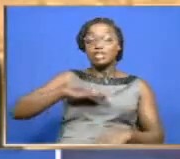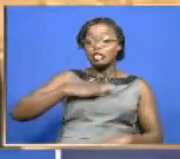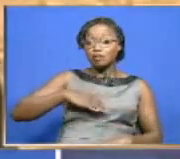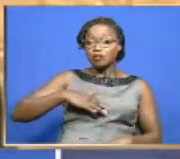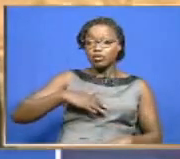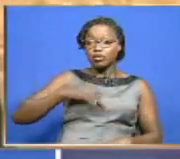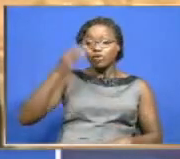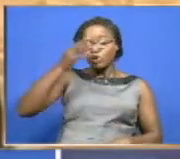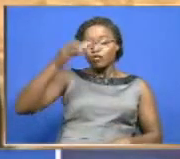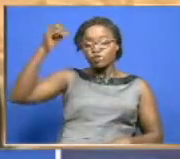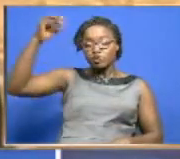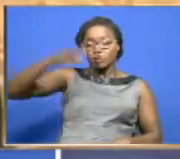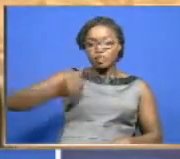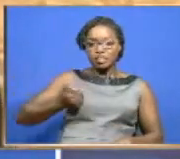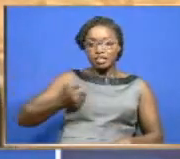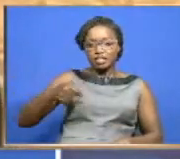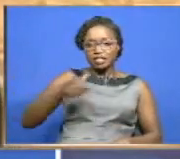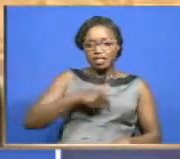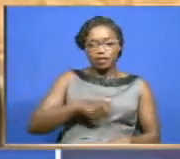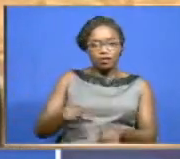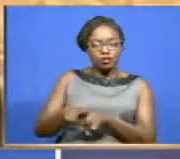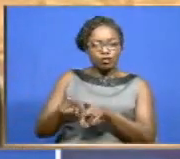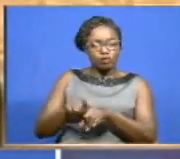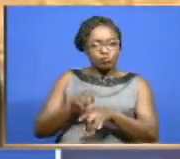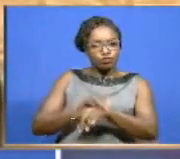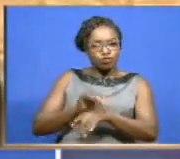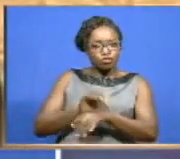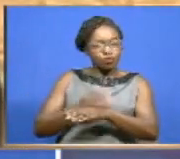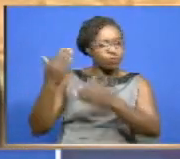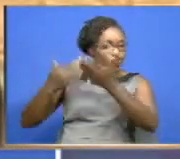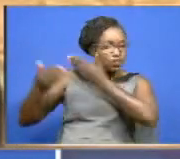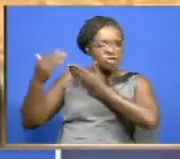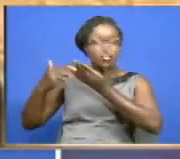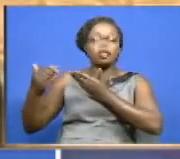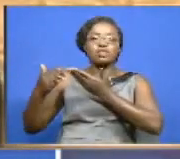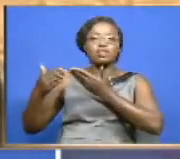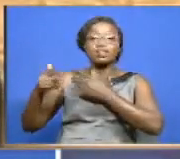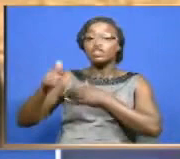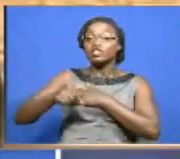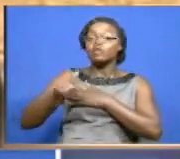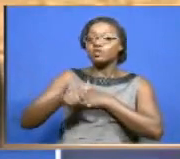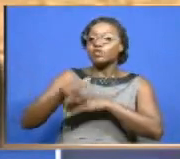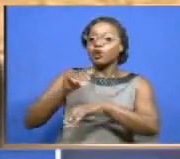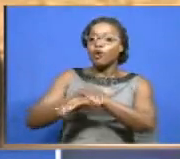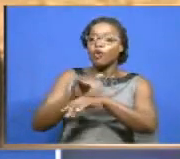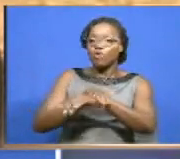girls. And it is also good to be part of history making. Today we are getting a good